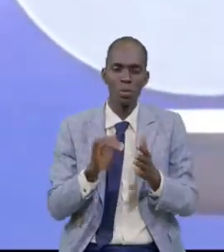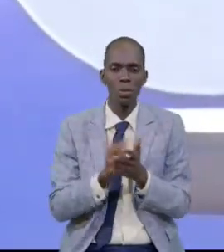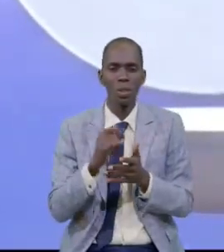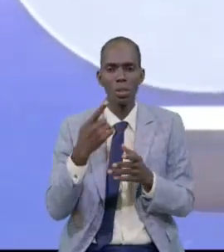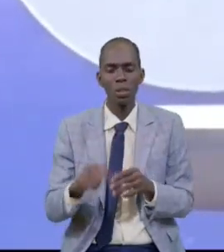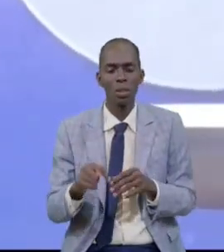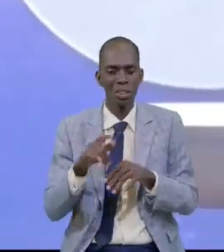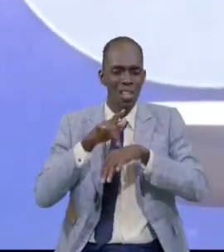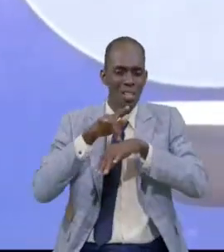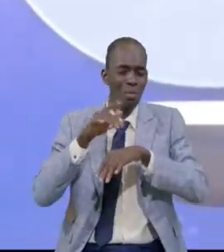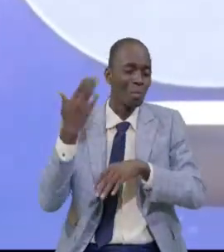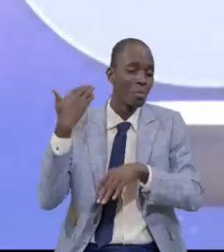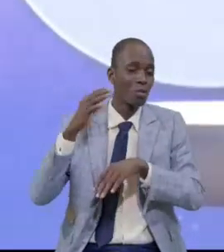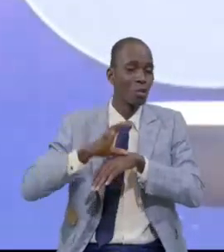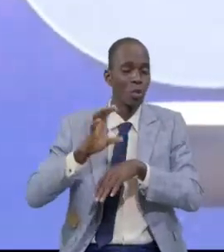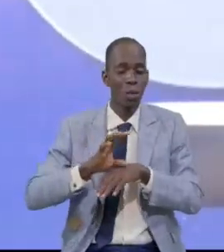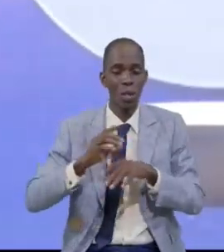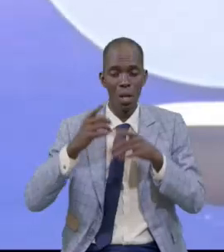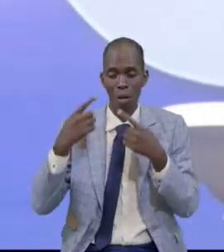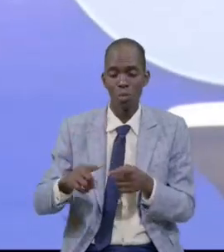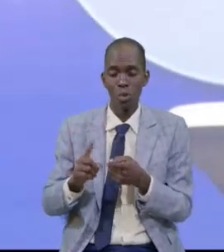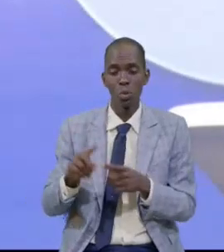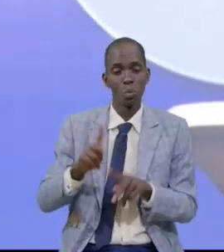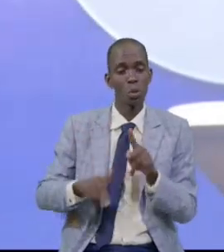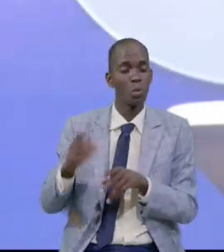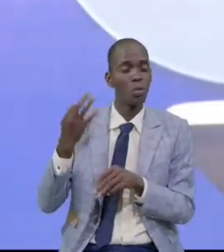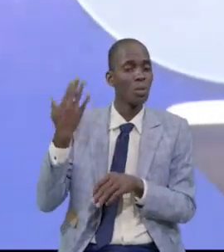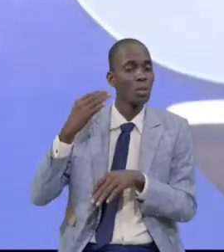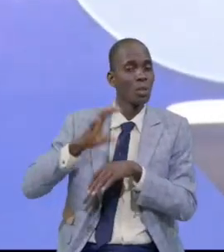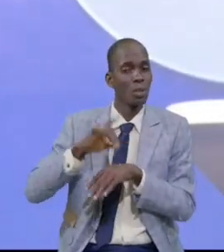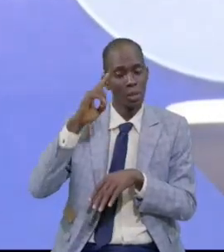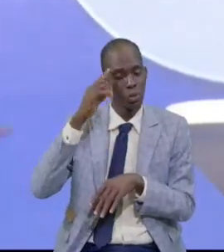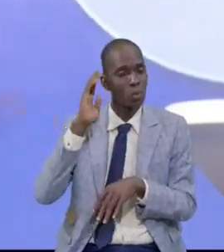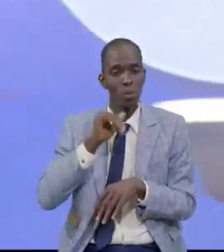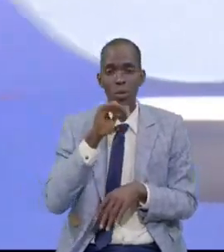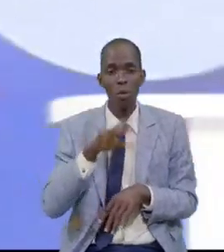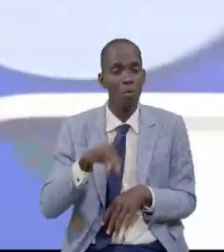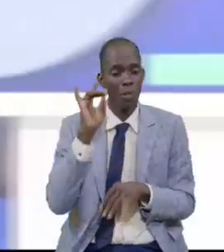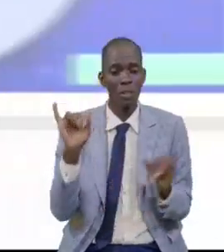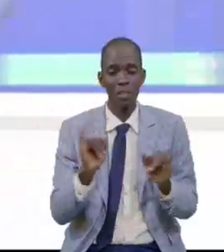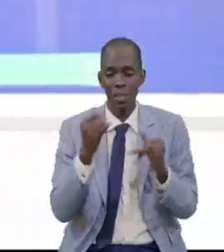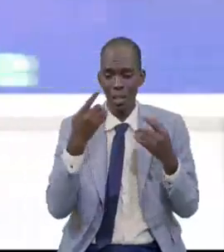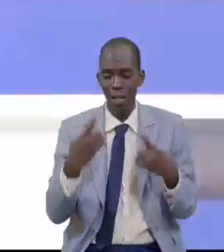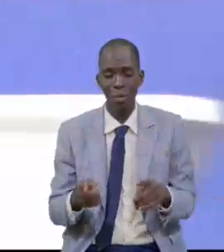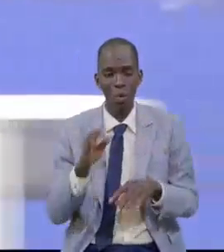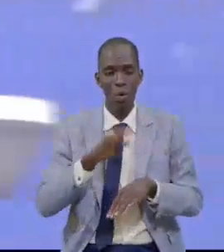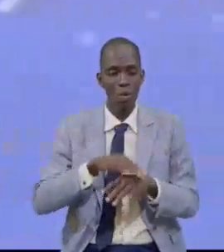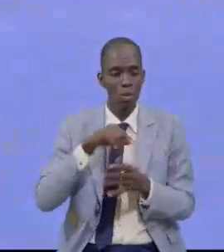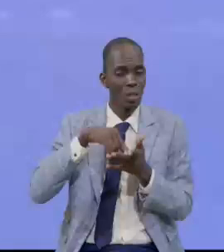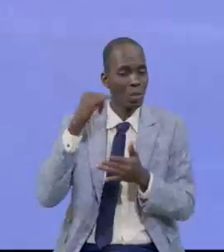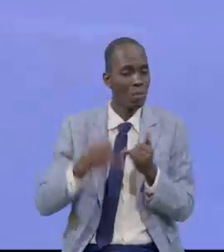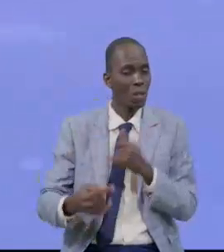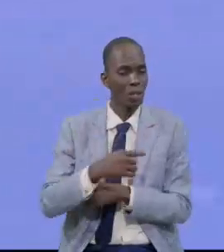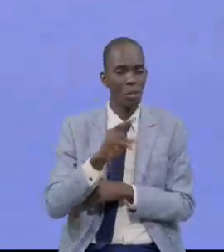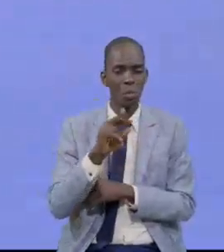not find them on this final day. Yes, you'll find them. You'll think all the persecution and